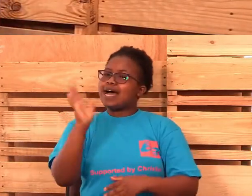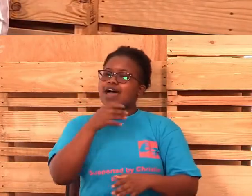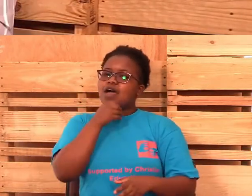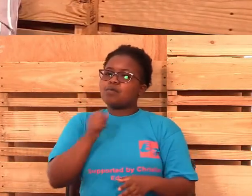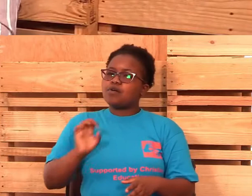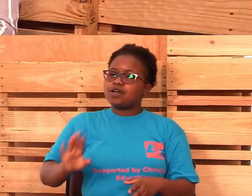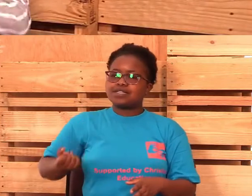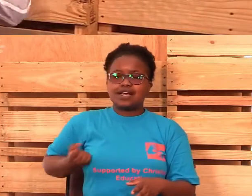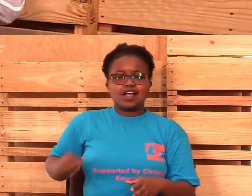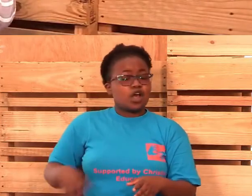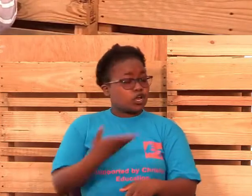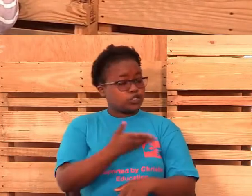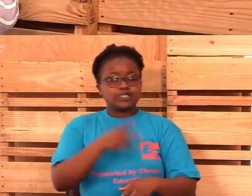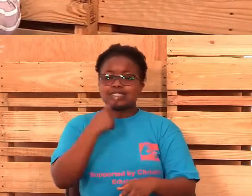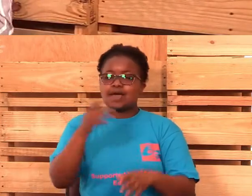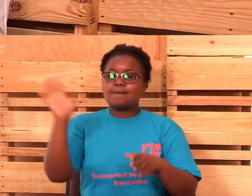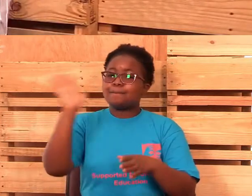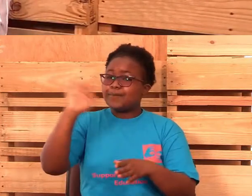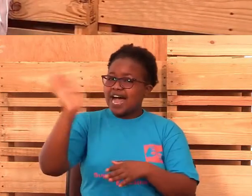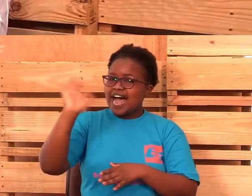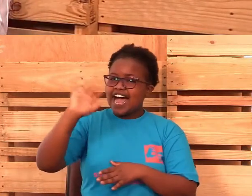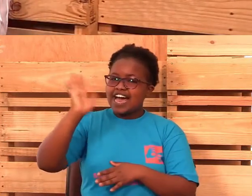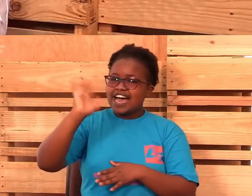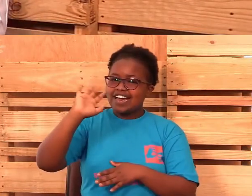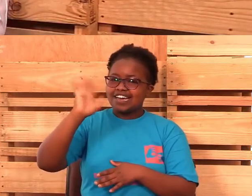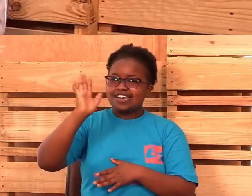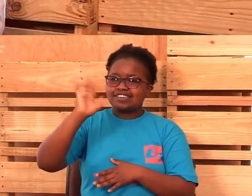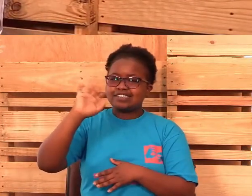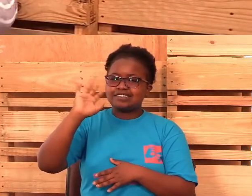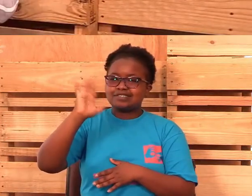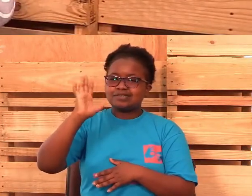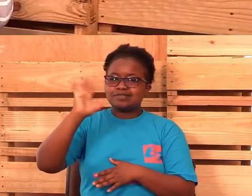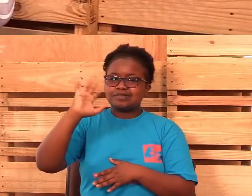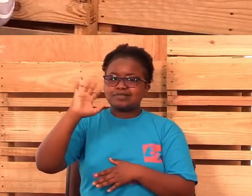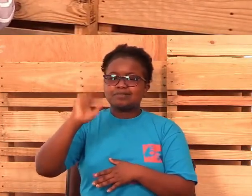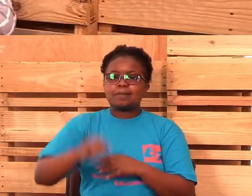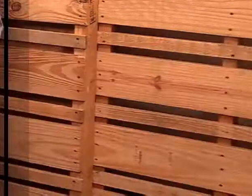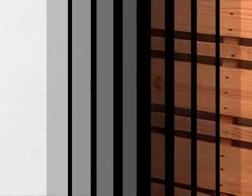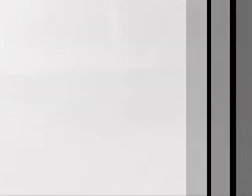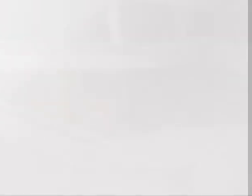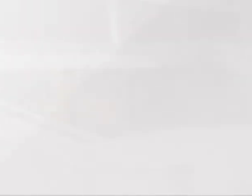girls. And Pumbaa, can you tell them bye? Bye. Bye.